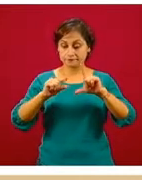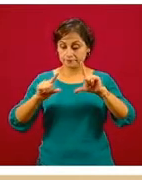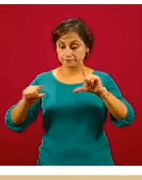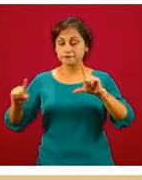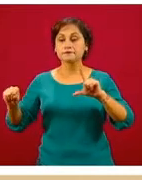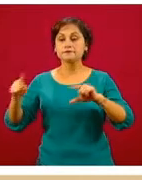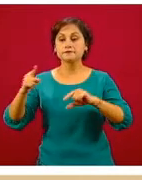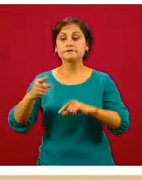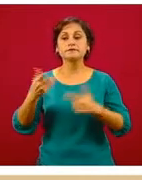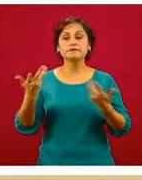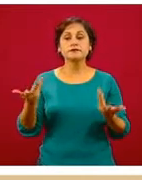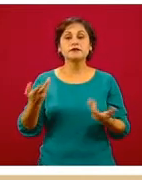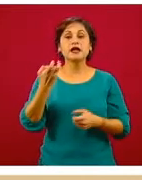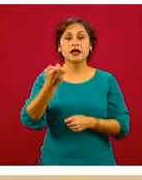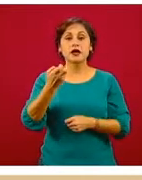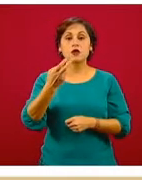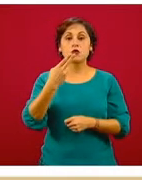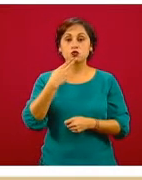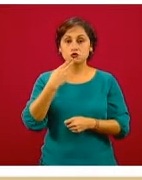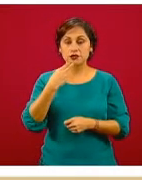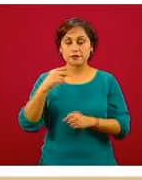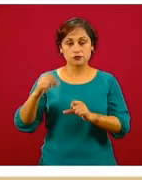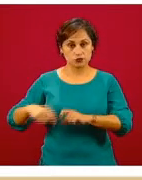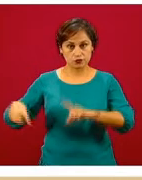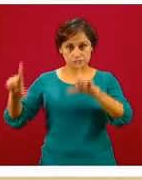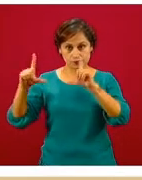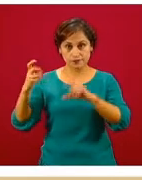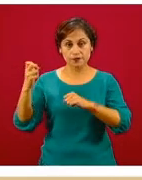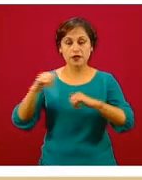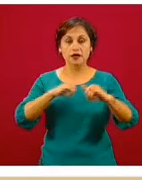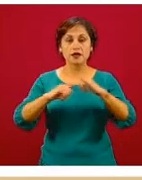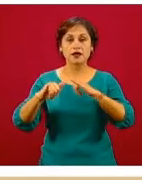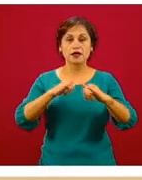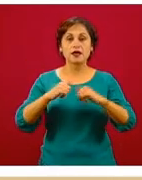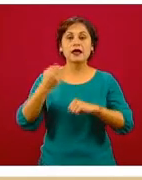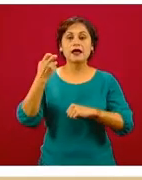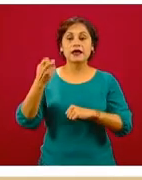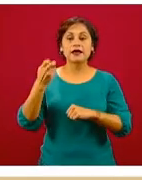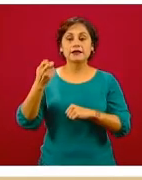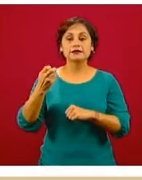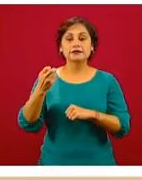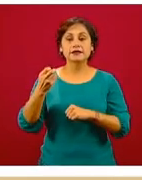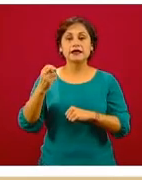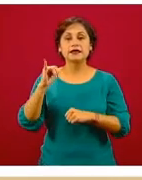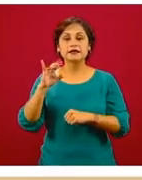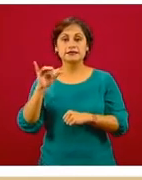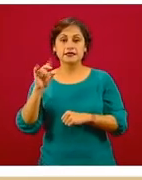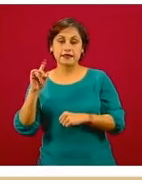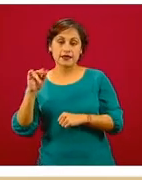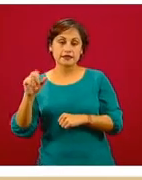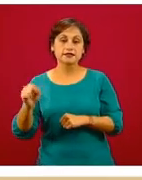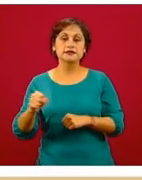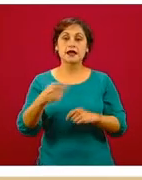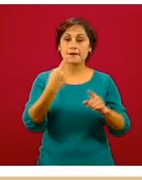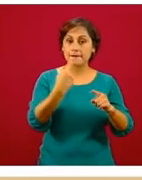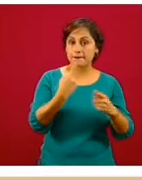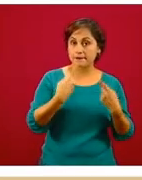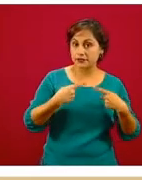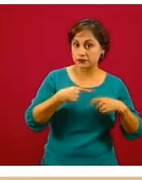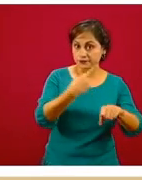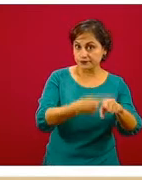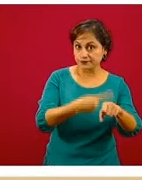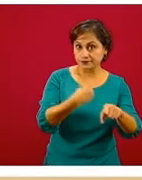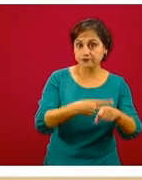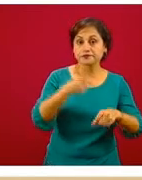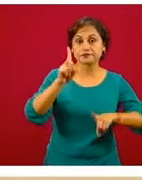the territories that have the number of cases. This slide shows the incidence rate. So this is the